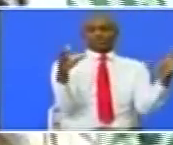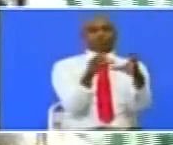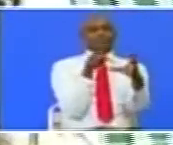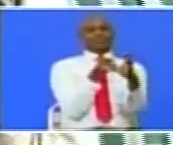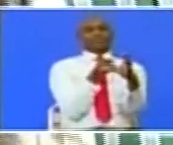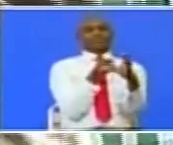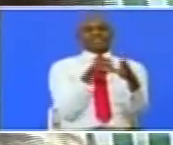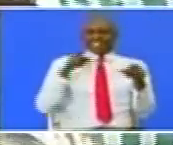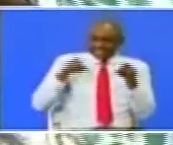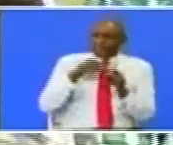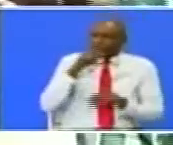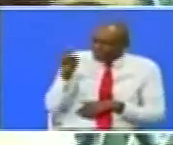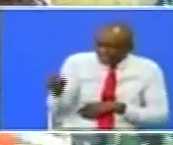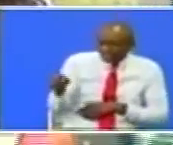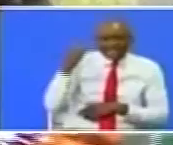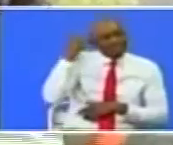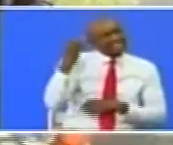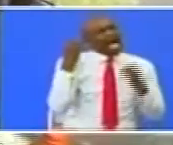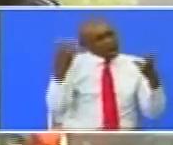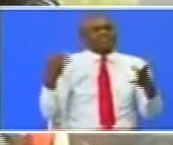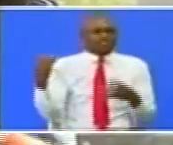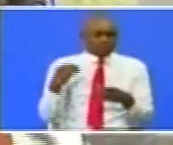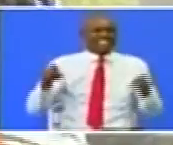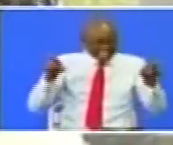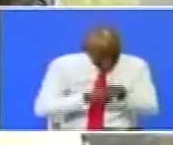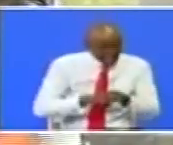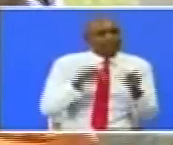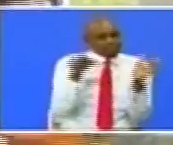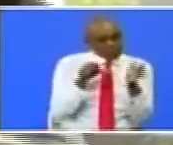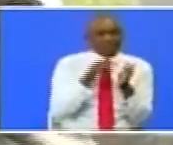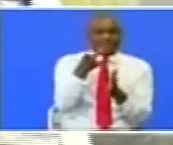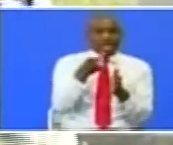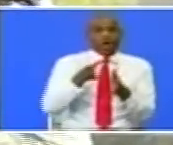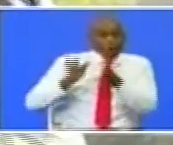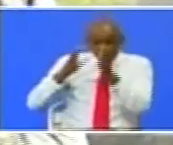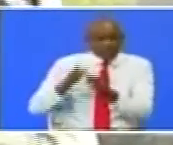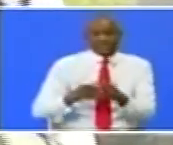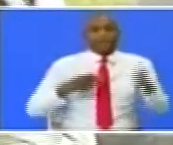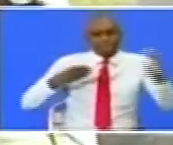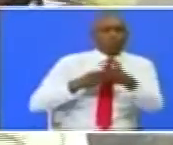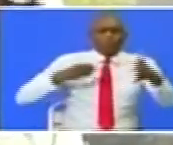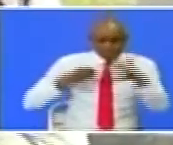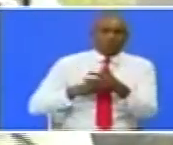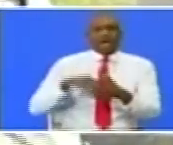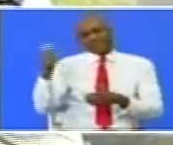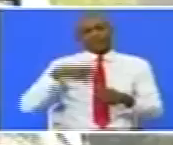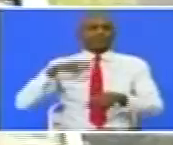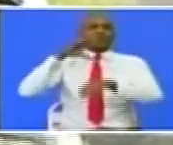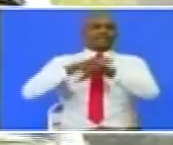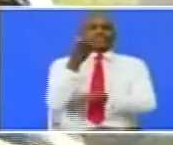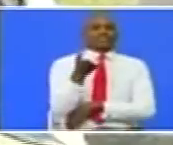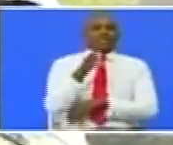And with Elijah's experience, you can imagine how many more children have opportunities snatched away from them or denied opportunities in